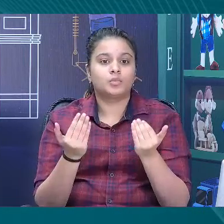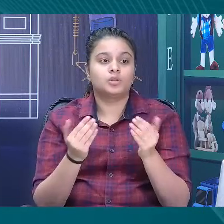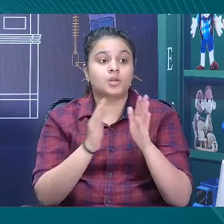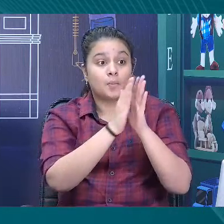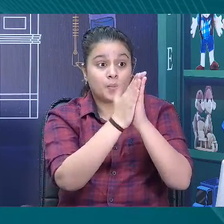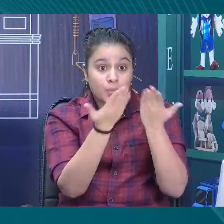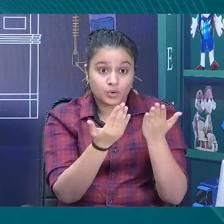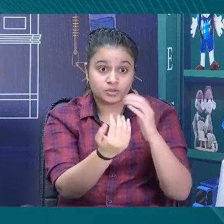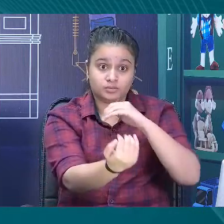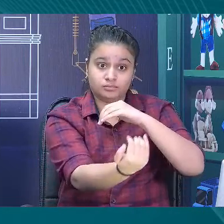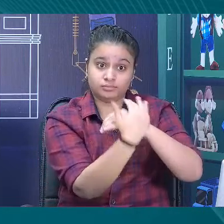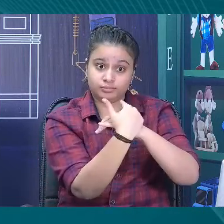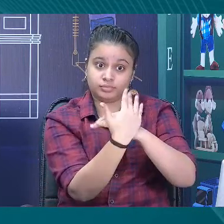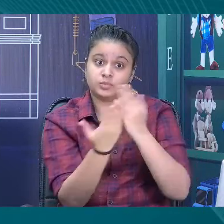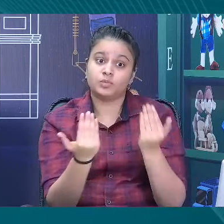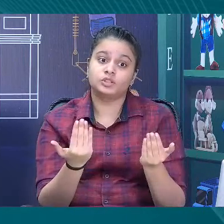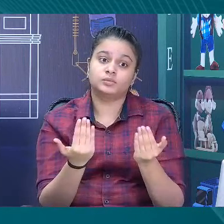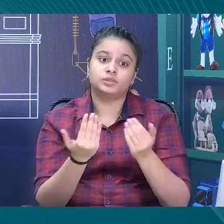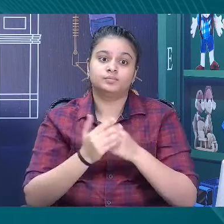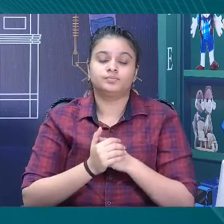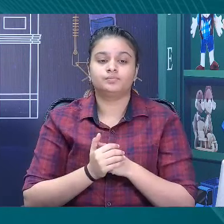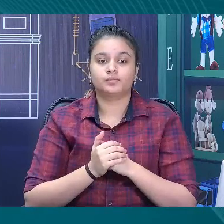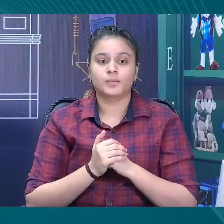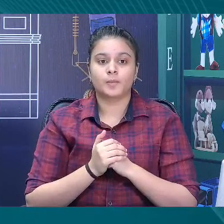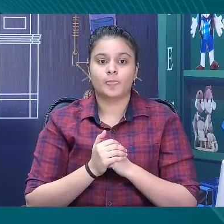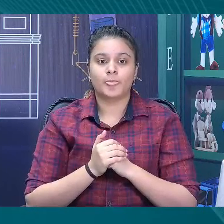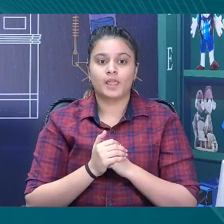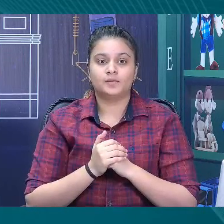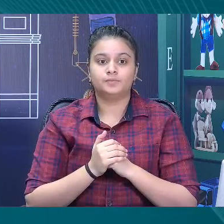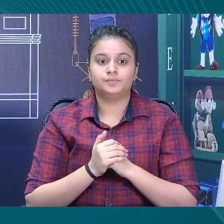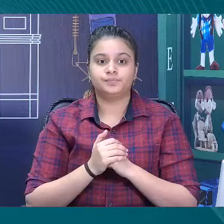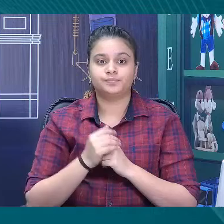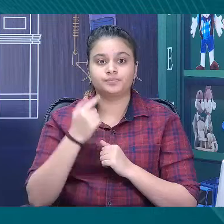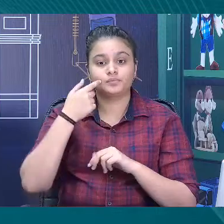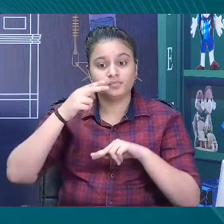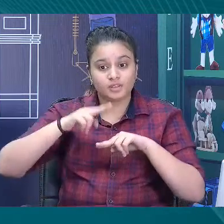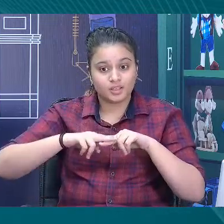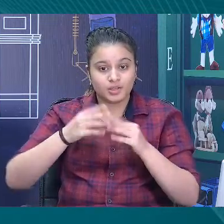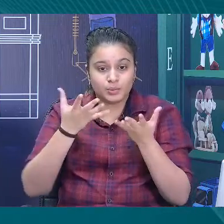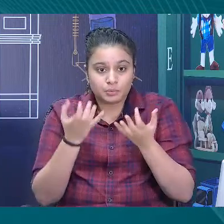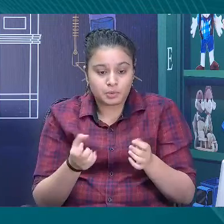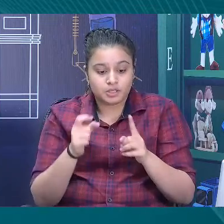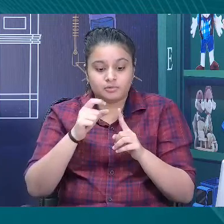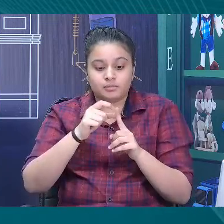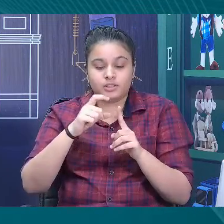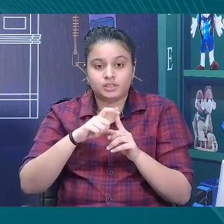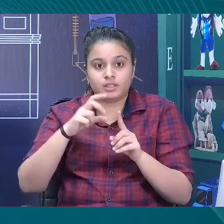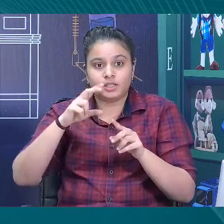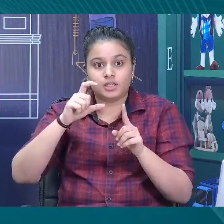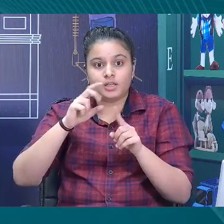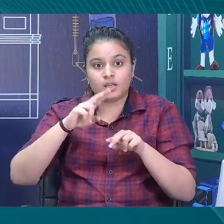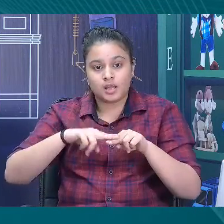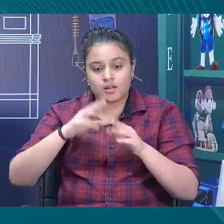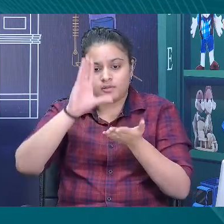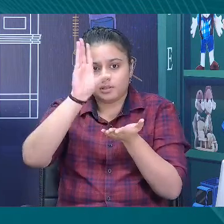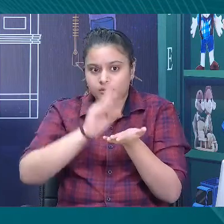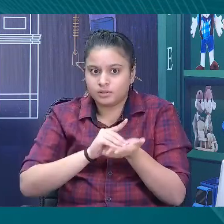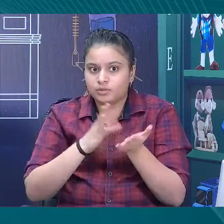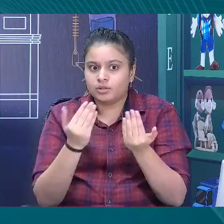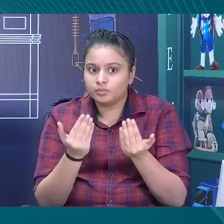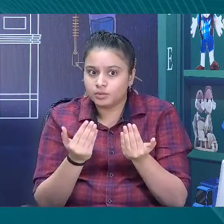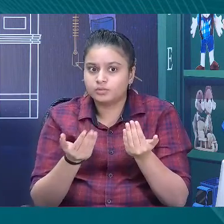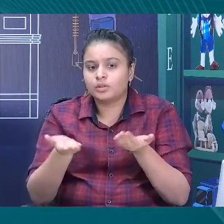be delivered at your doorstep free of cost. In case you want to download the PDF version or soft copies of the